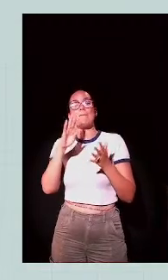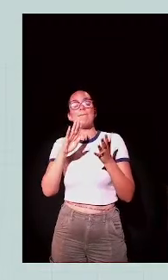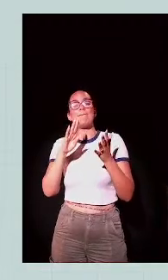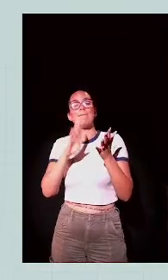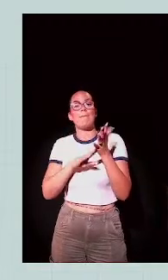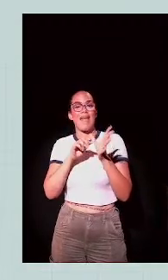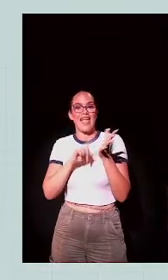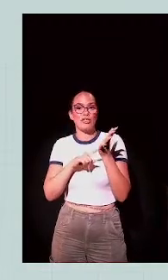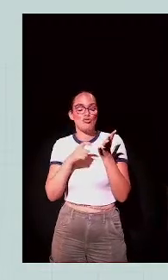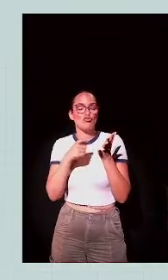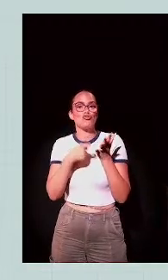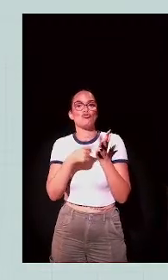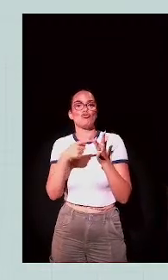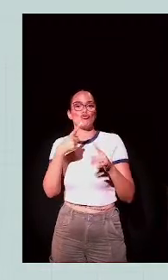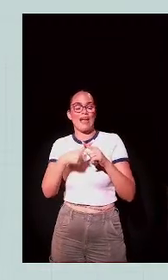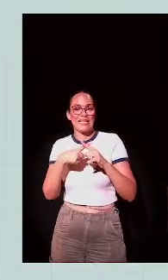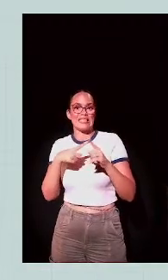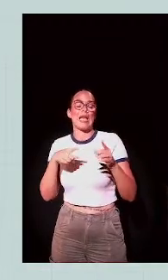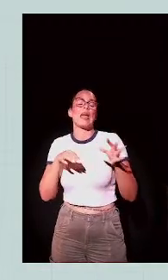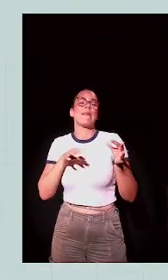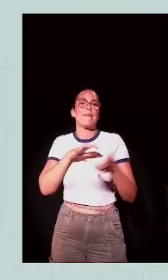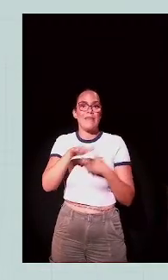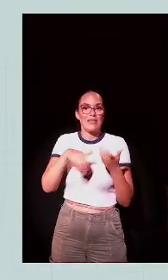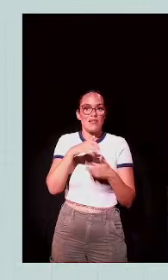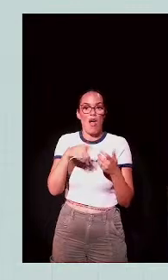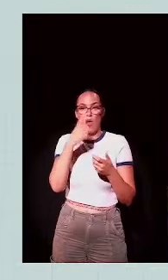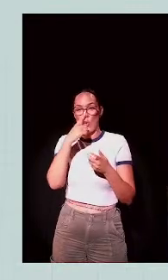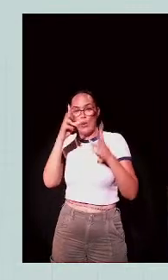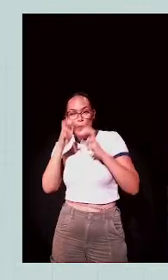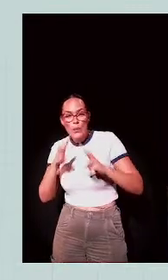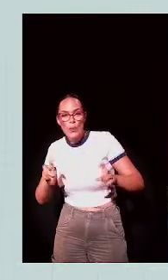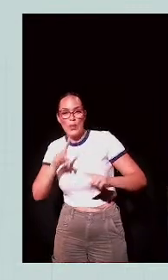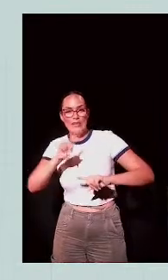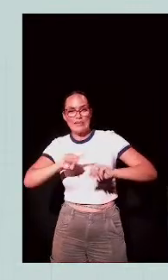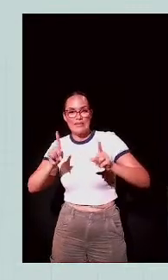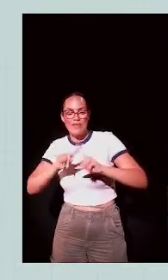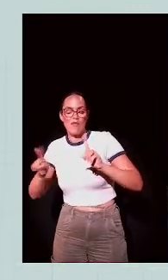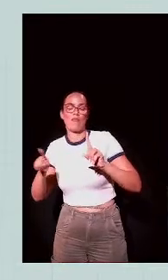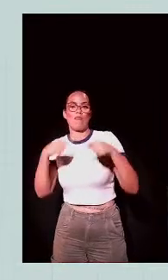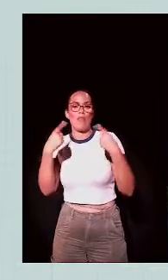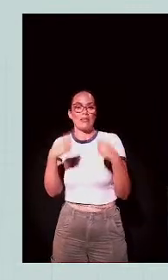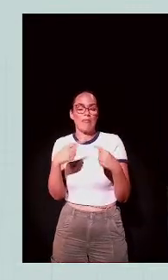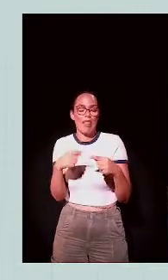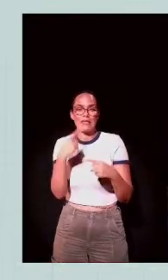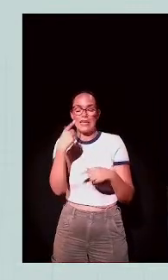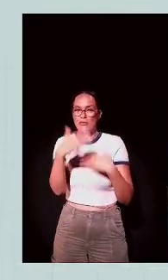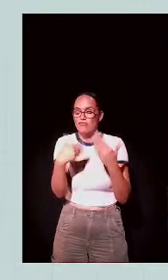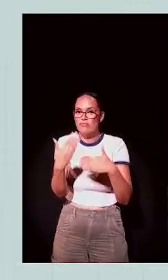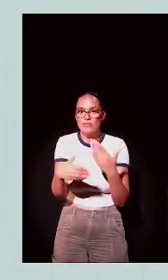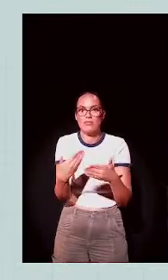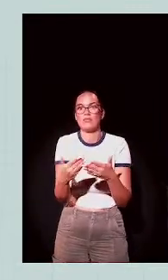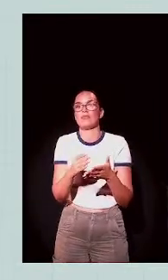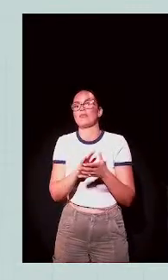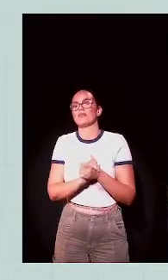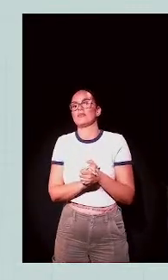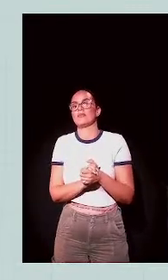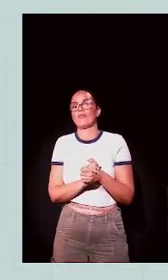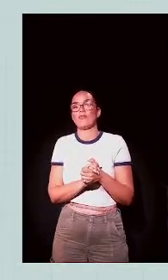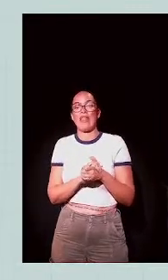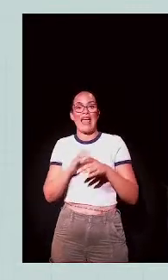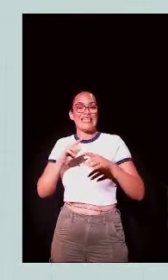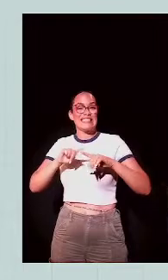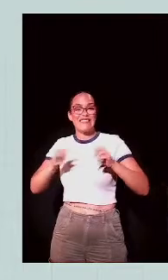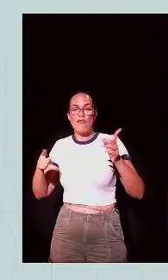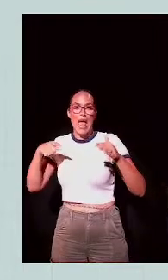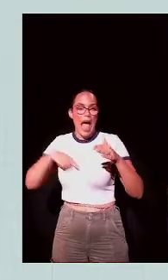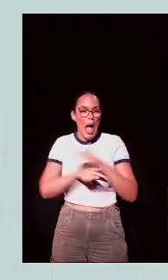and explore all the different possibilities, which if the filter has quite a lot of outputs, bandpass outputs or different